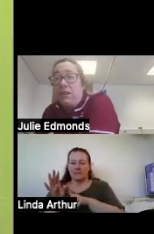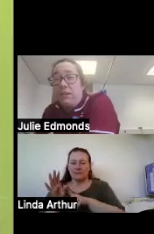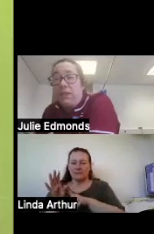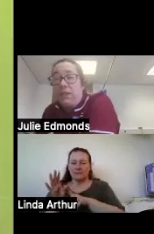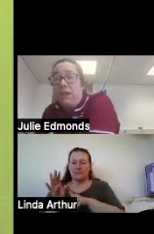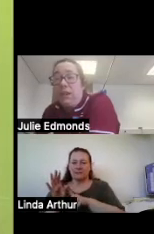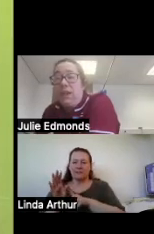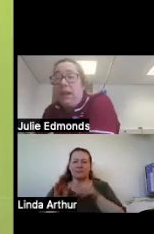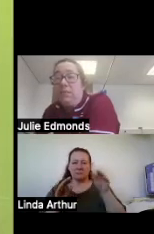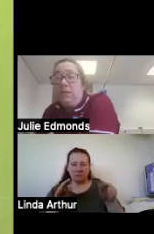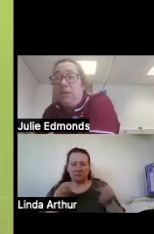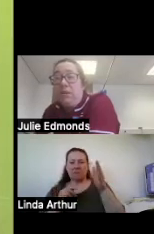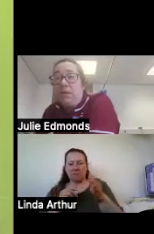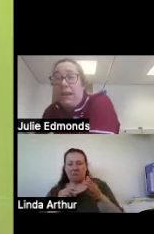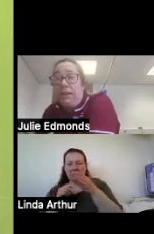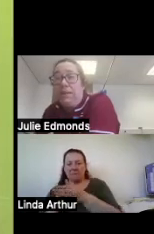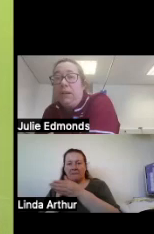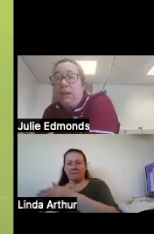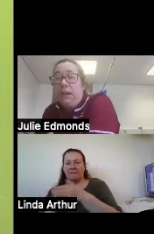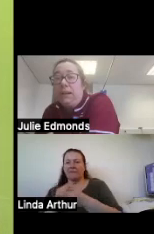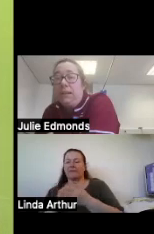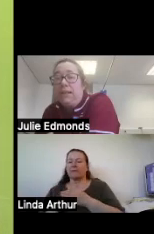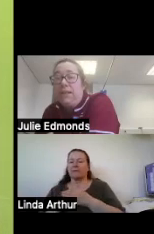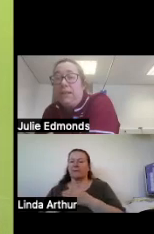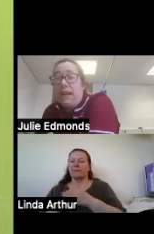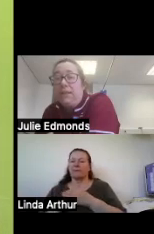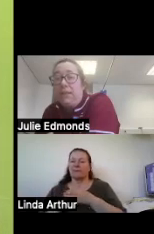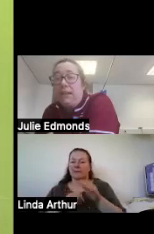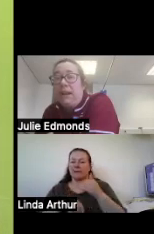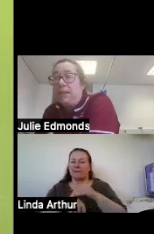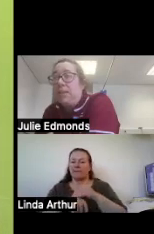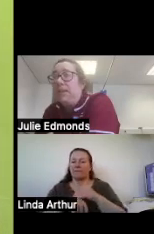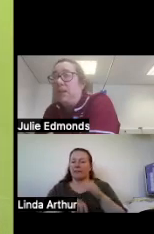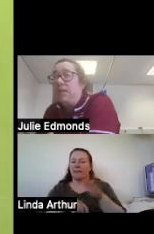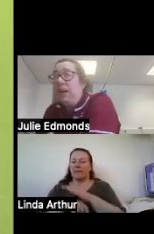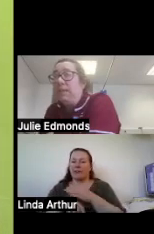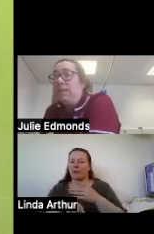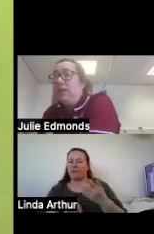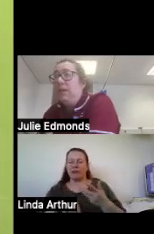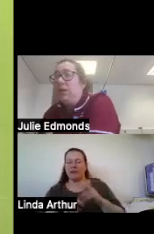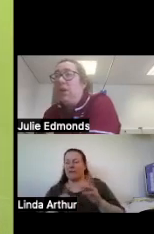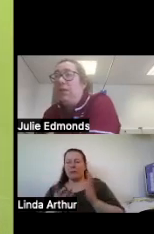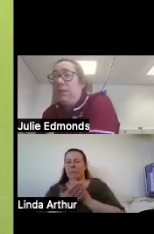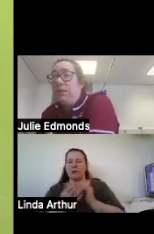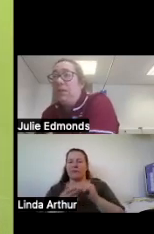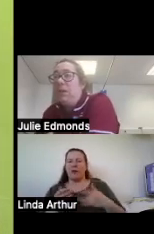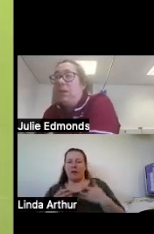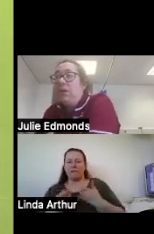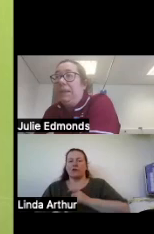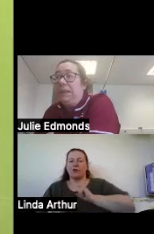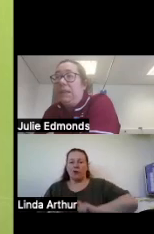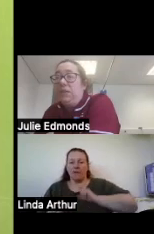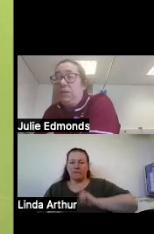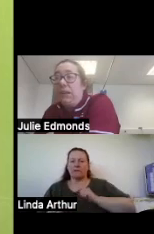various services throughout her life, and it has affected every single aspect of her life, her confidence,